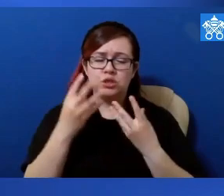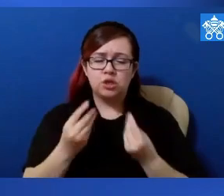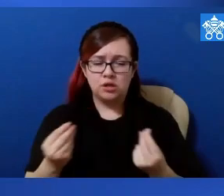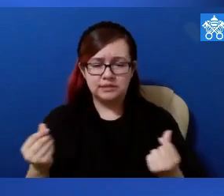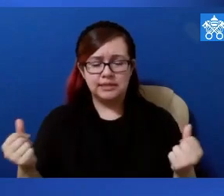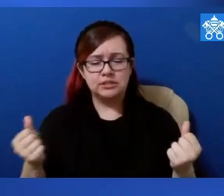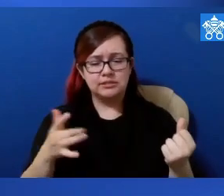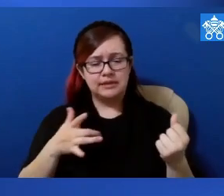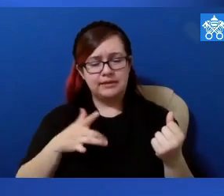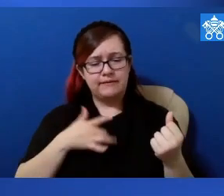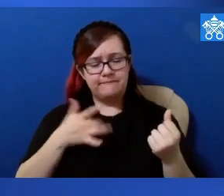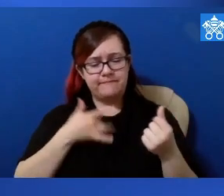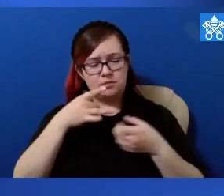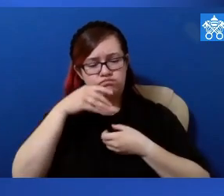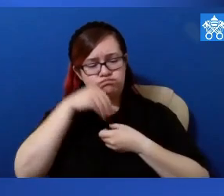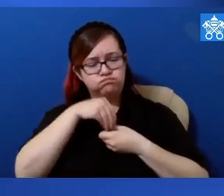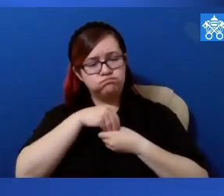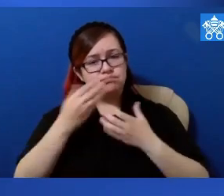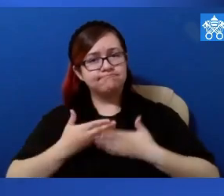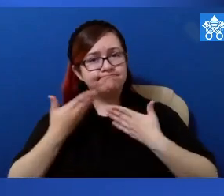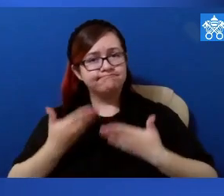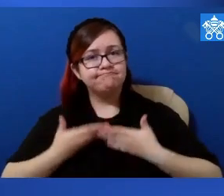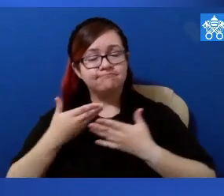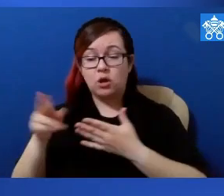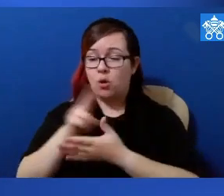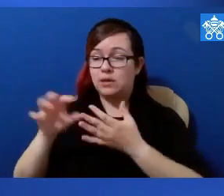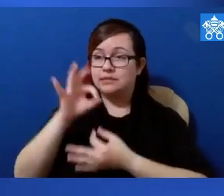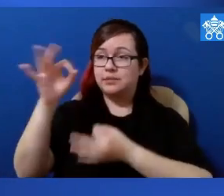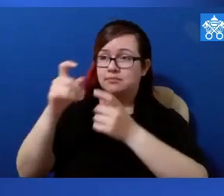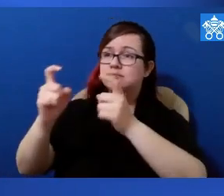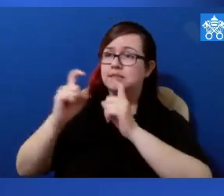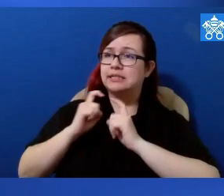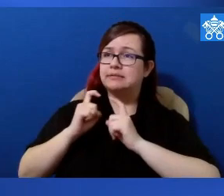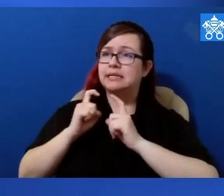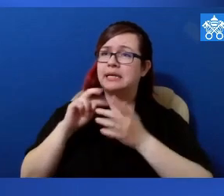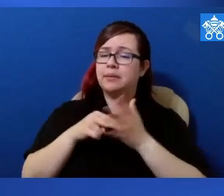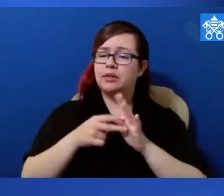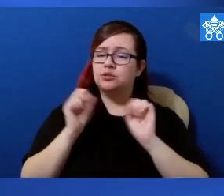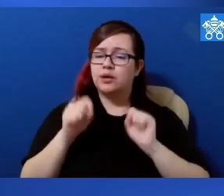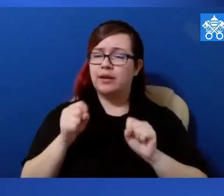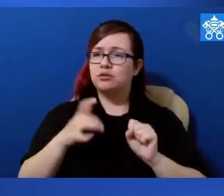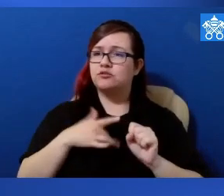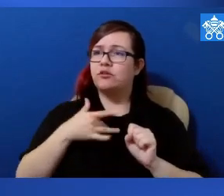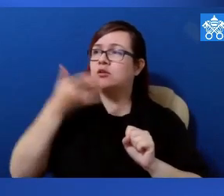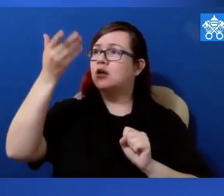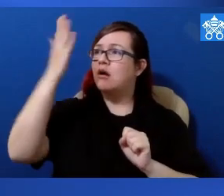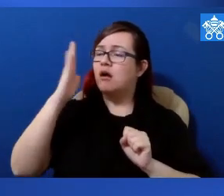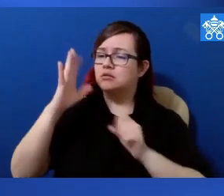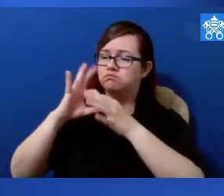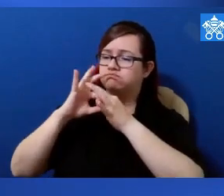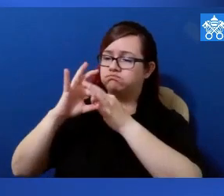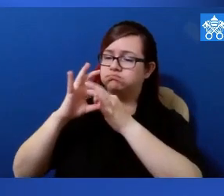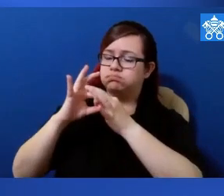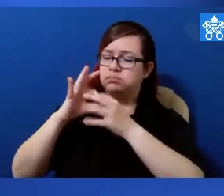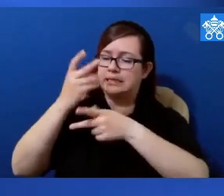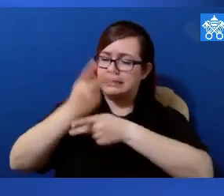spiritual consolation, that sense of deep inner joy, a gift of the Holy Spirit, which enables us to sense God's